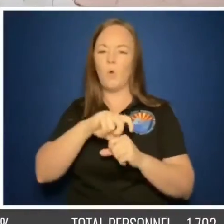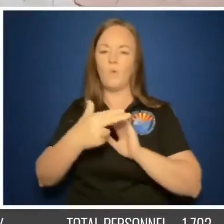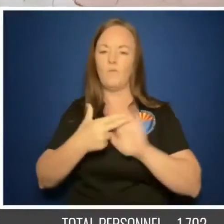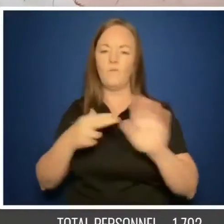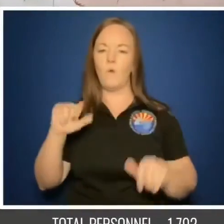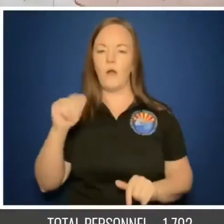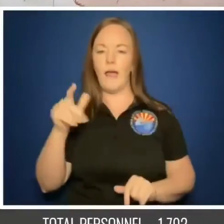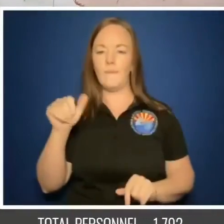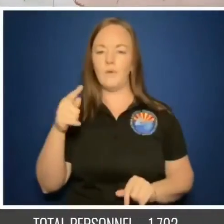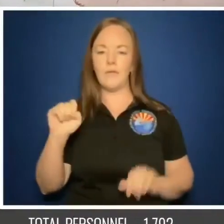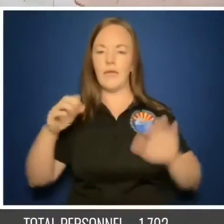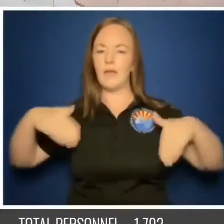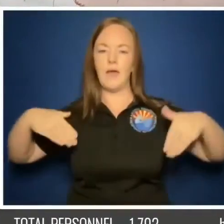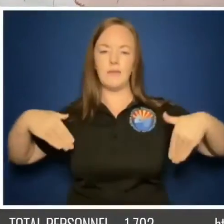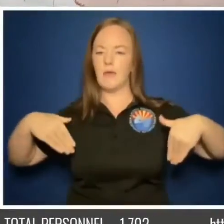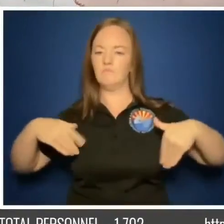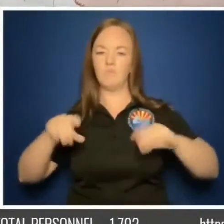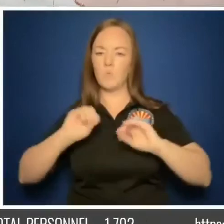clear.